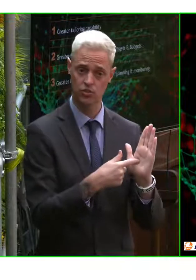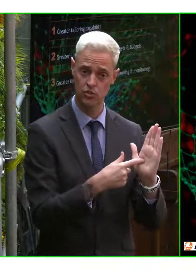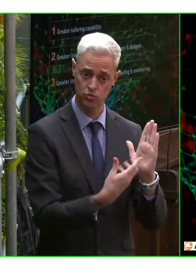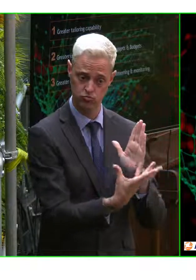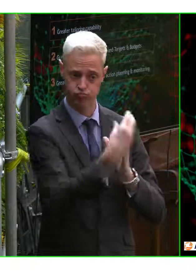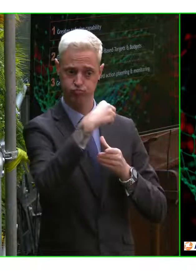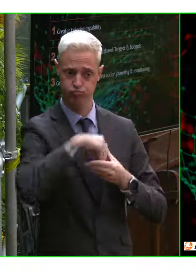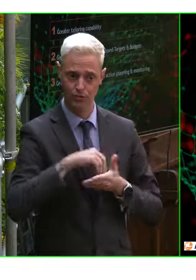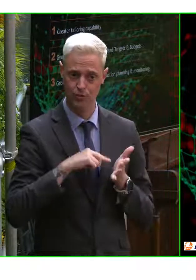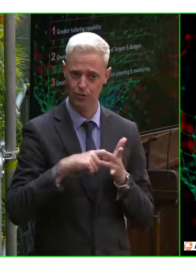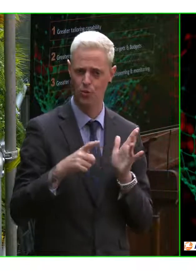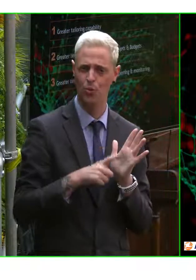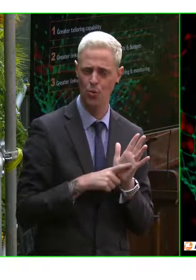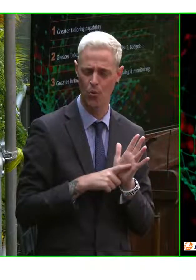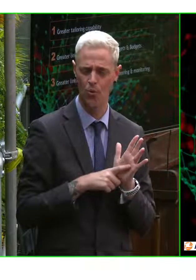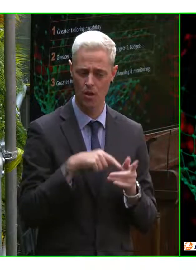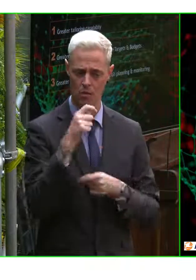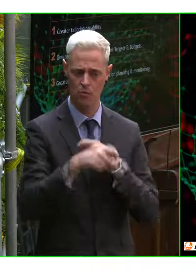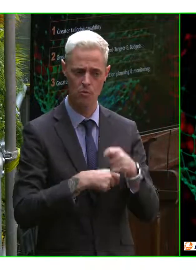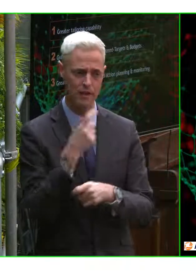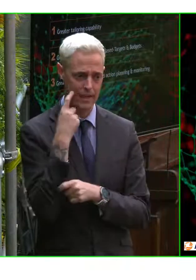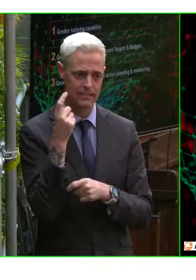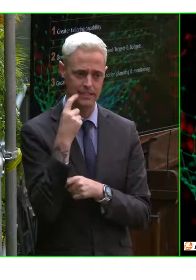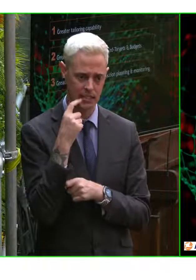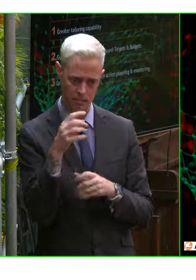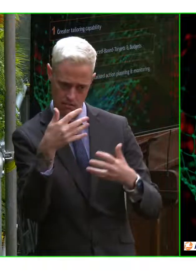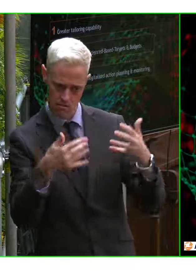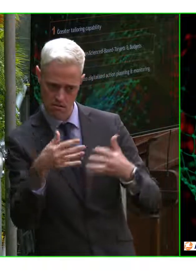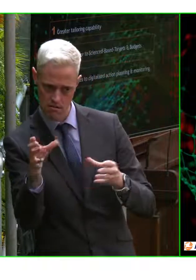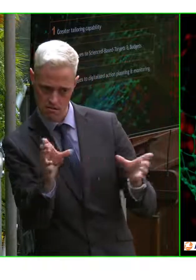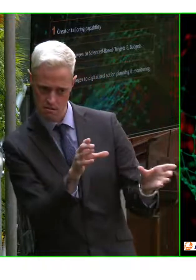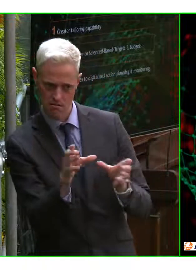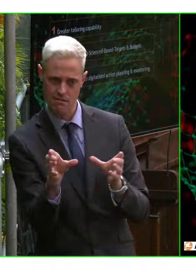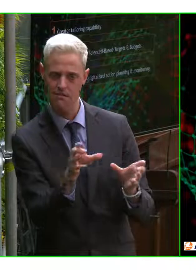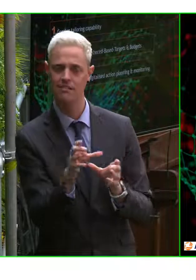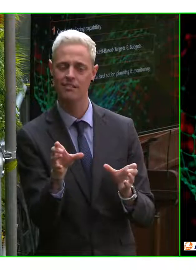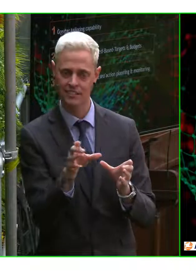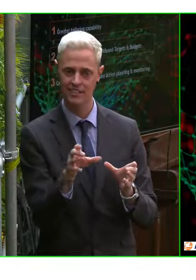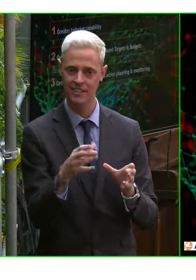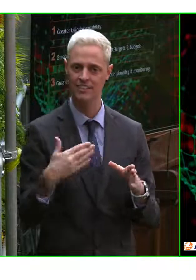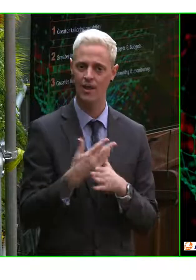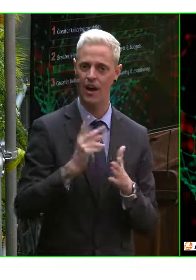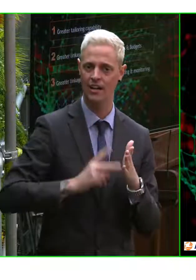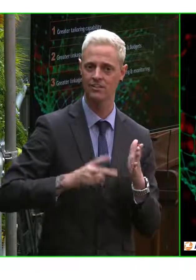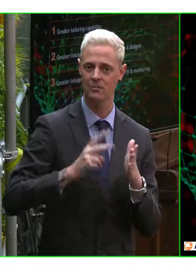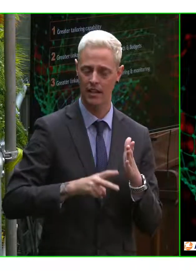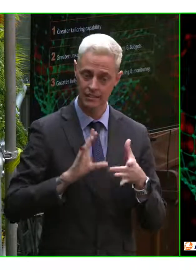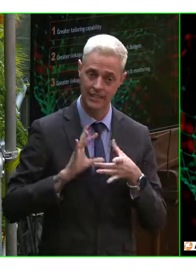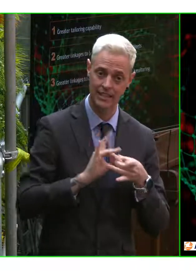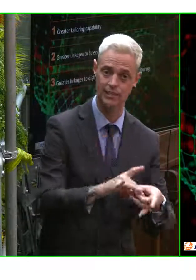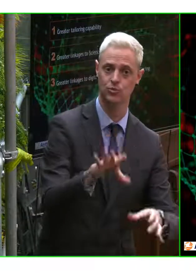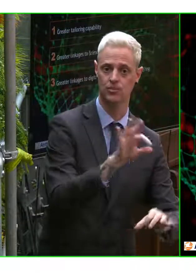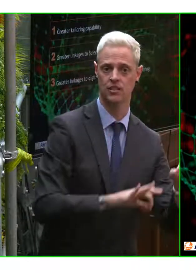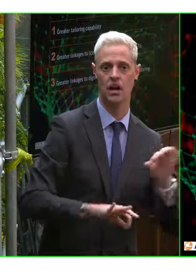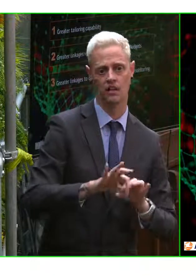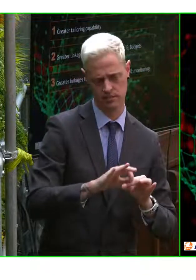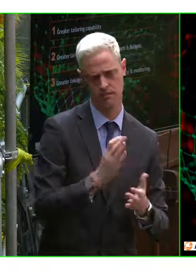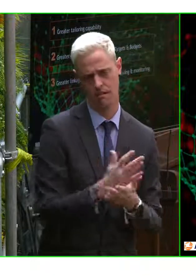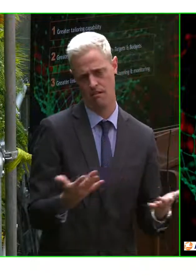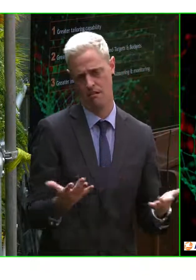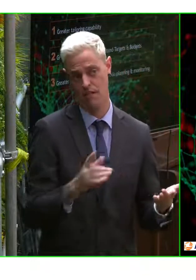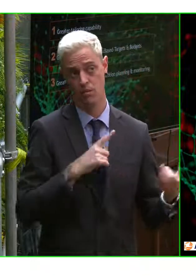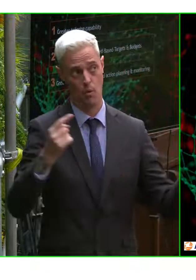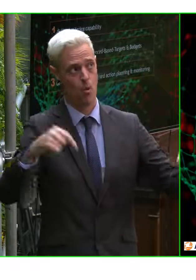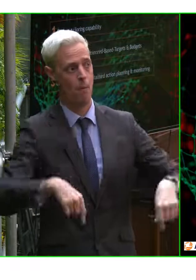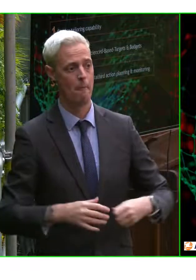more directly so that it's, again, makes life easier and, again, grounds some of the action plans in the science, which is obviously critical. This is why we're